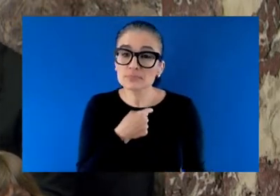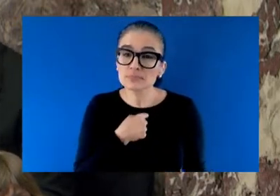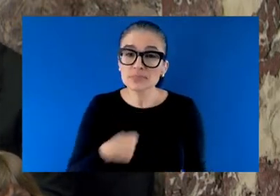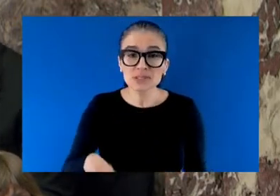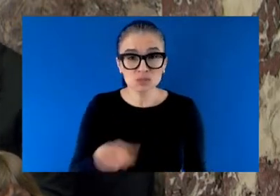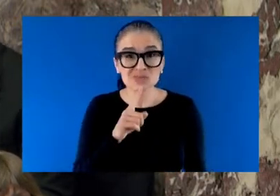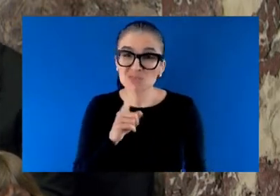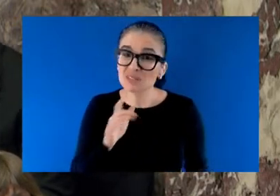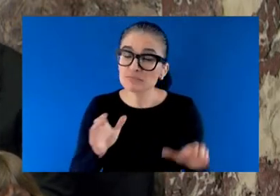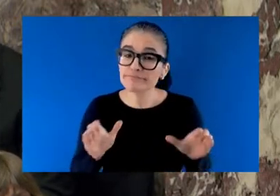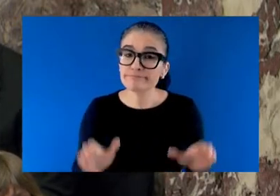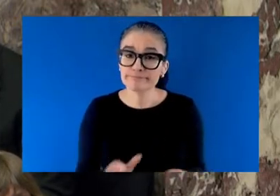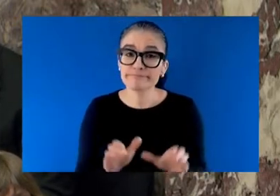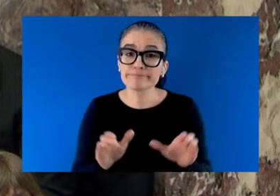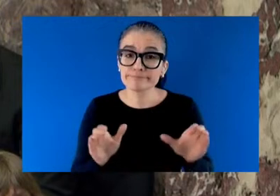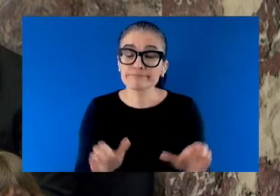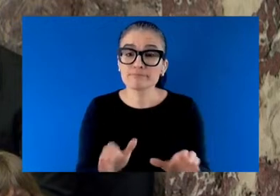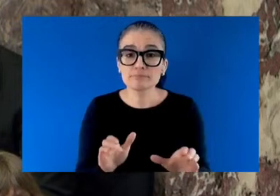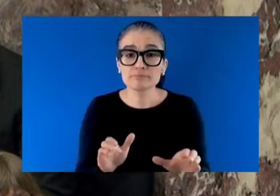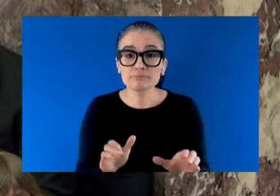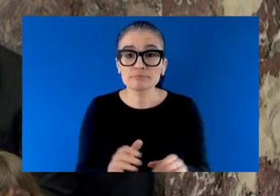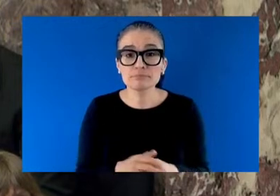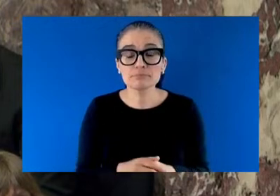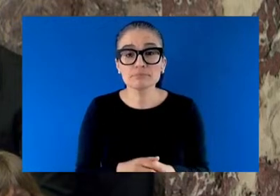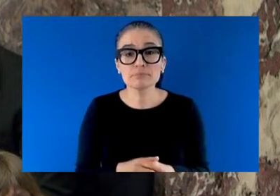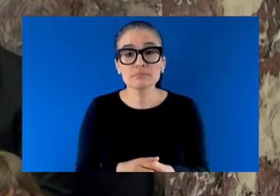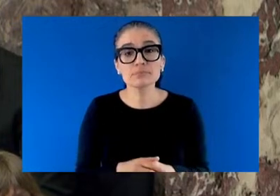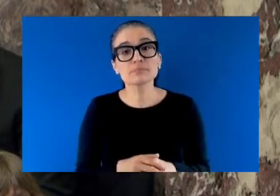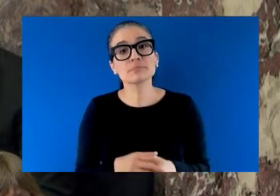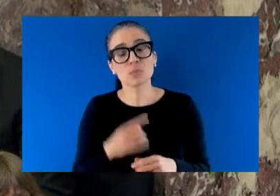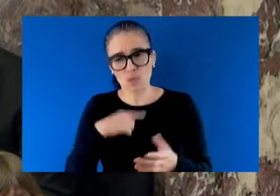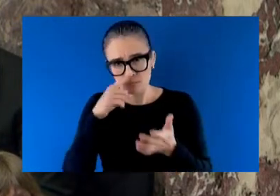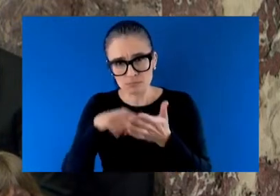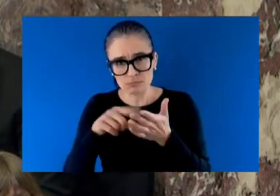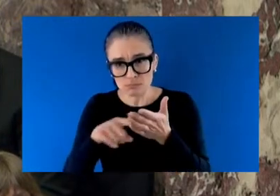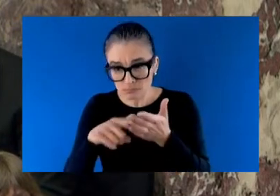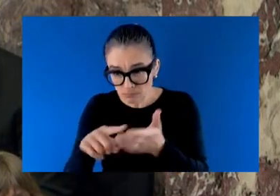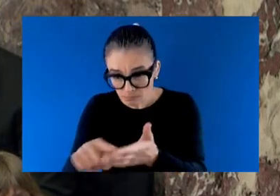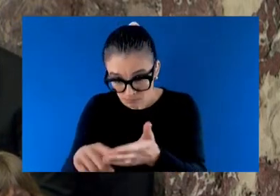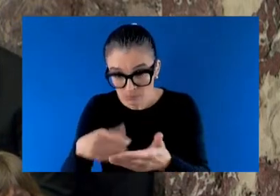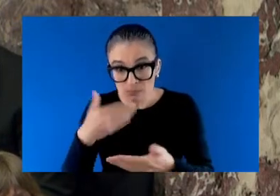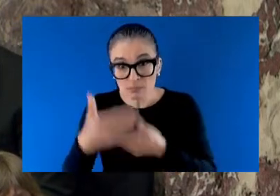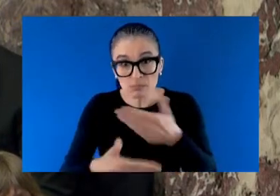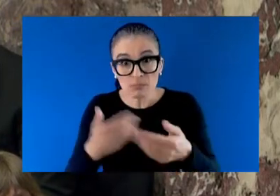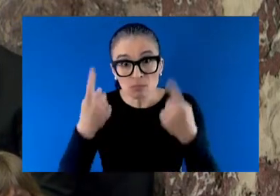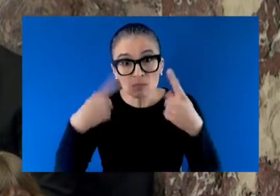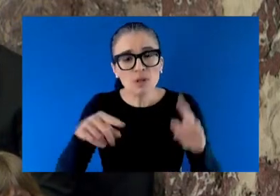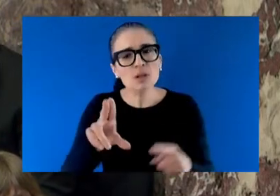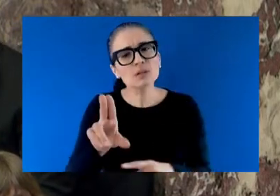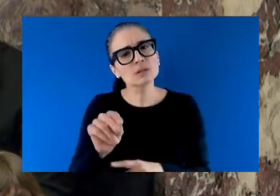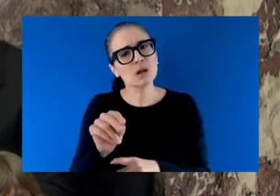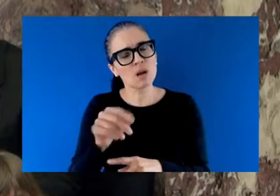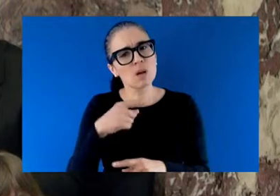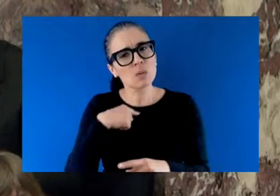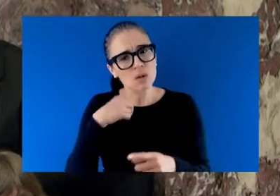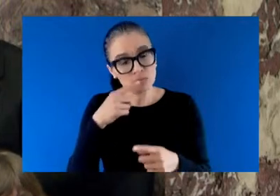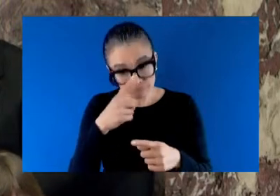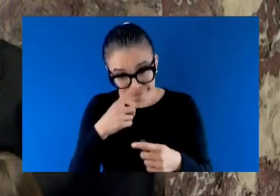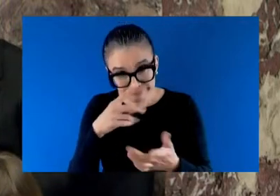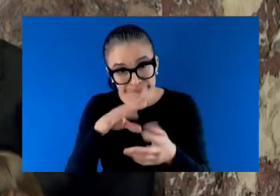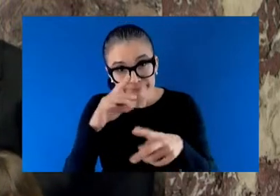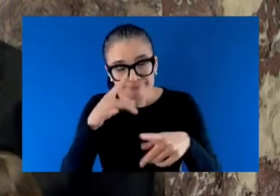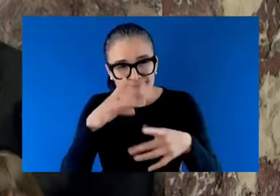of investigations. But I can assure everybody, anyone thinks that this is acceptable or should be allowed, Honourable Speaker, they are